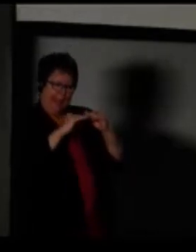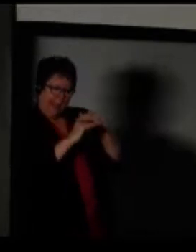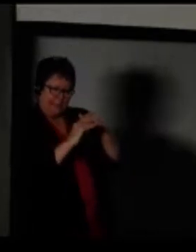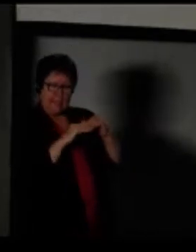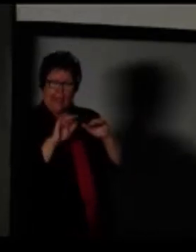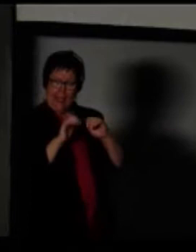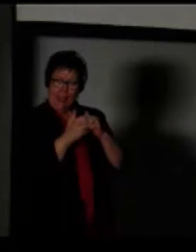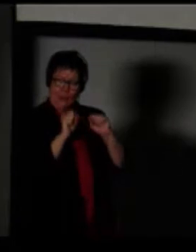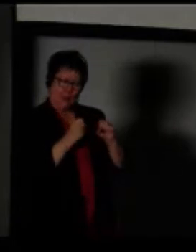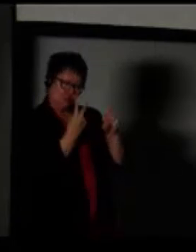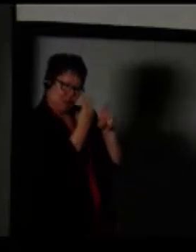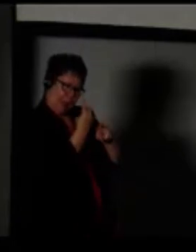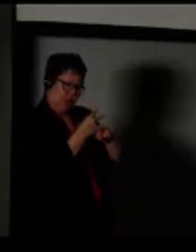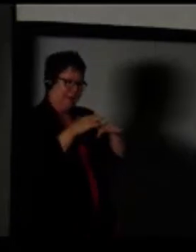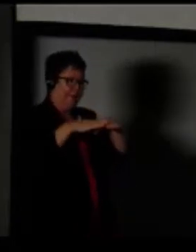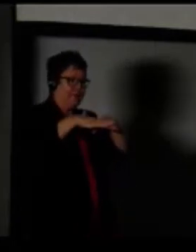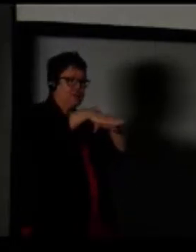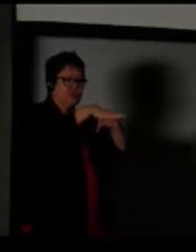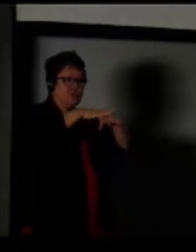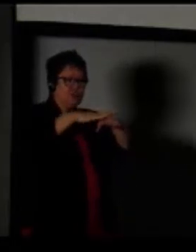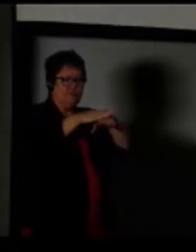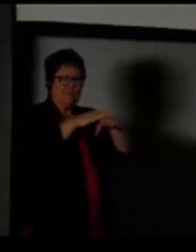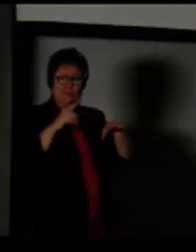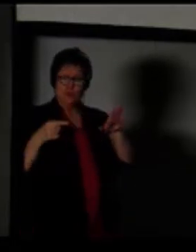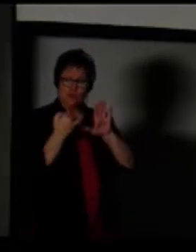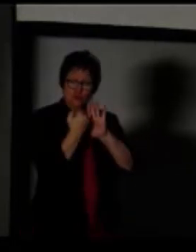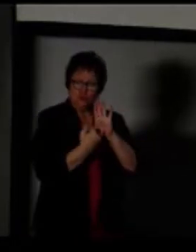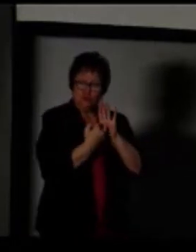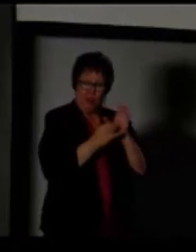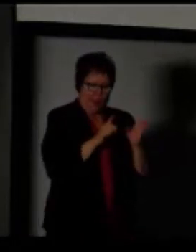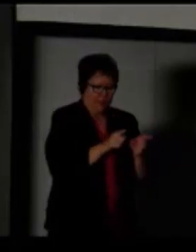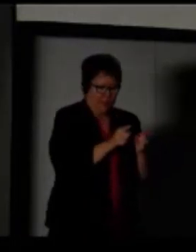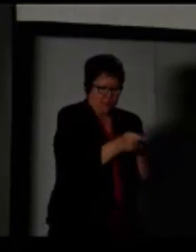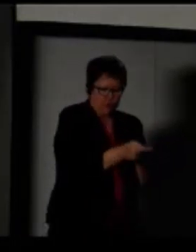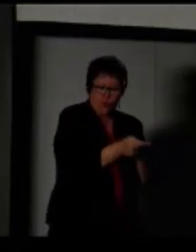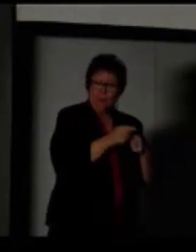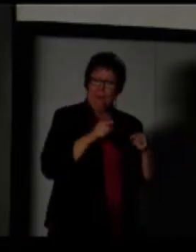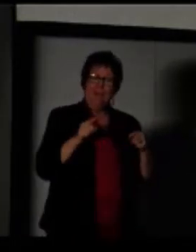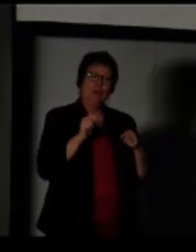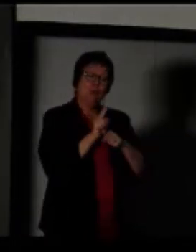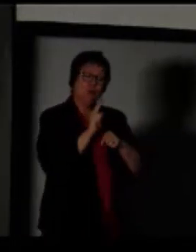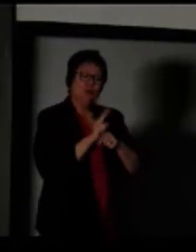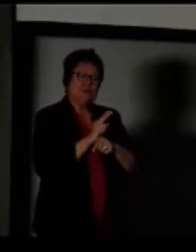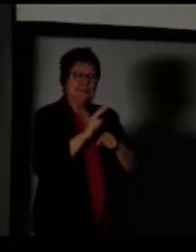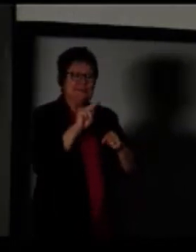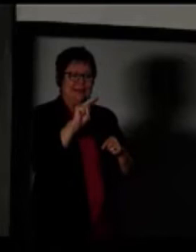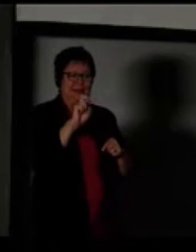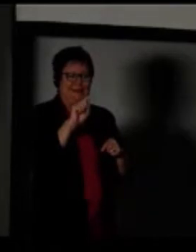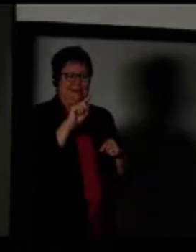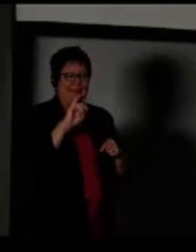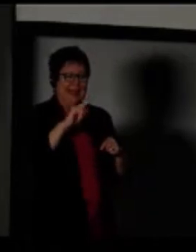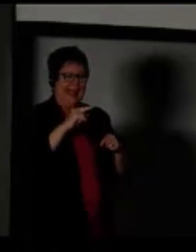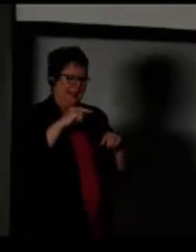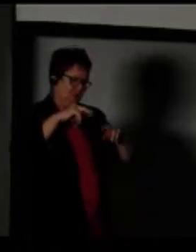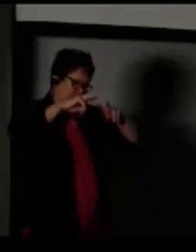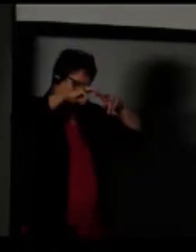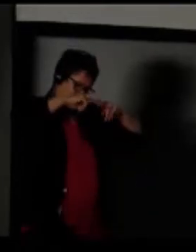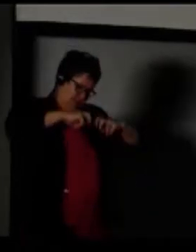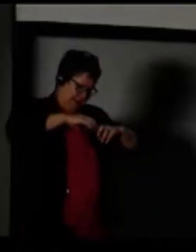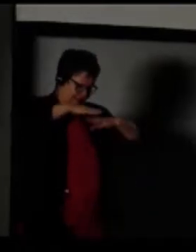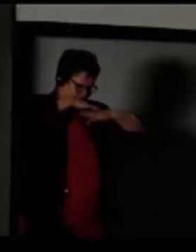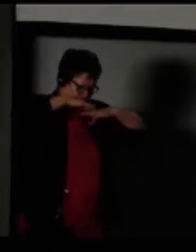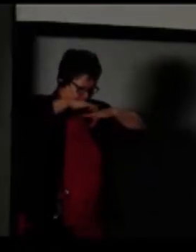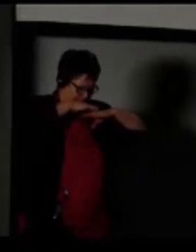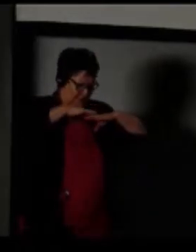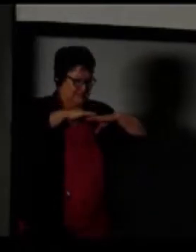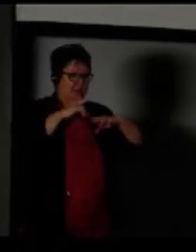the surface area. She has them draw and replicate the cube. She uses a kind of netting to look at the surface. So